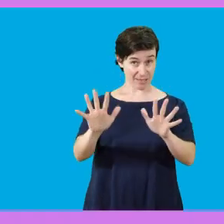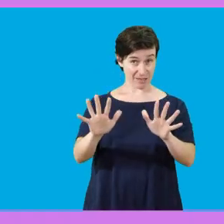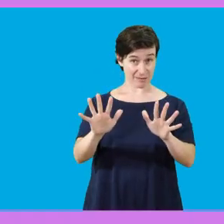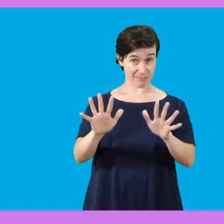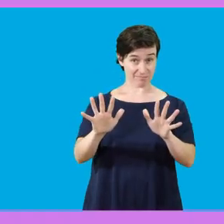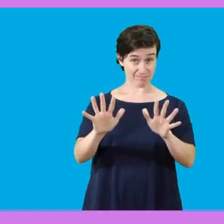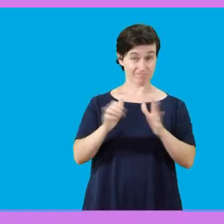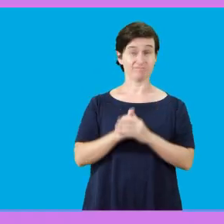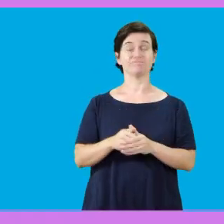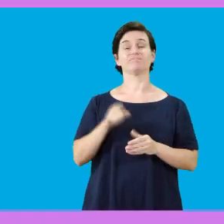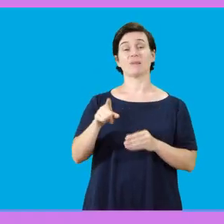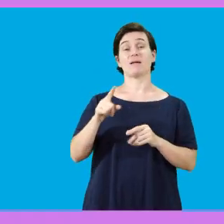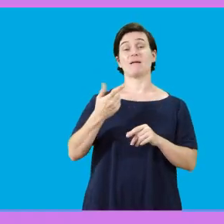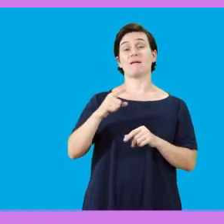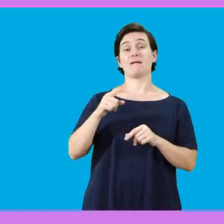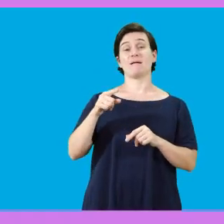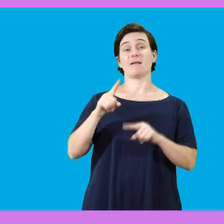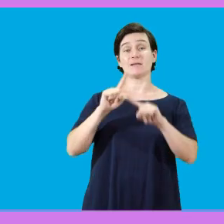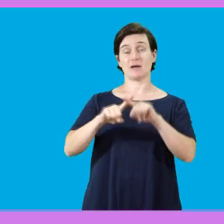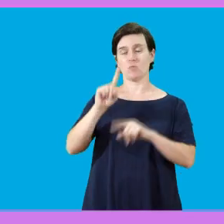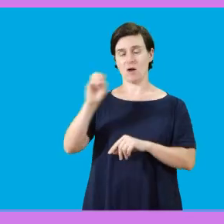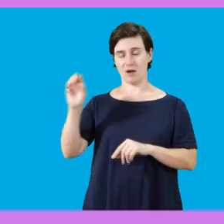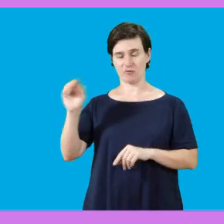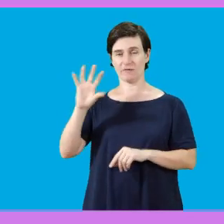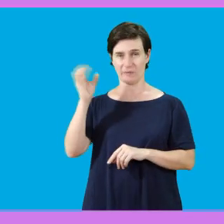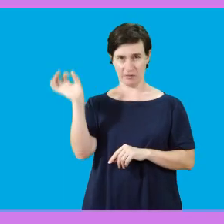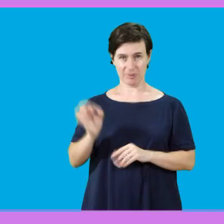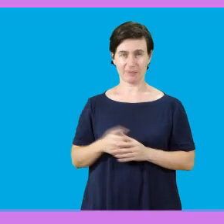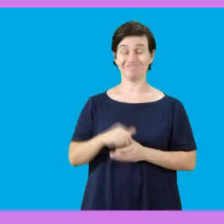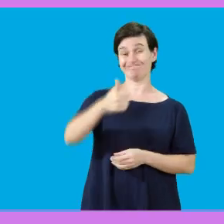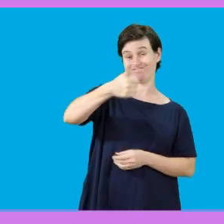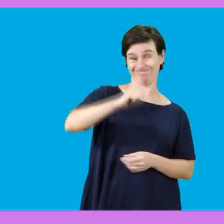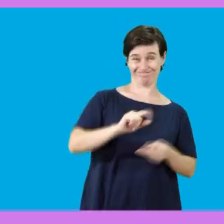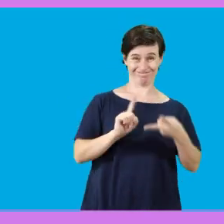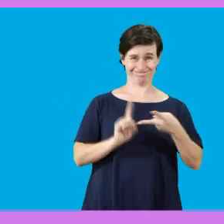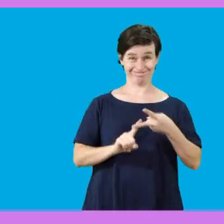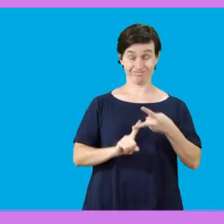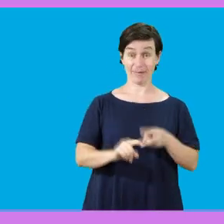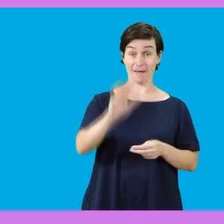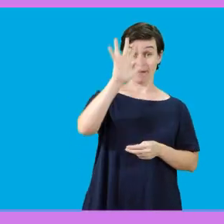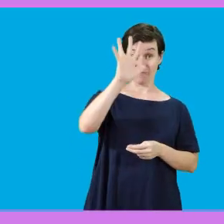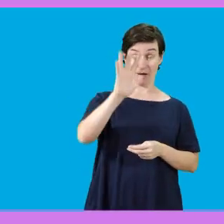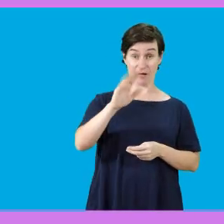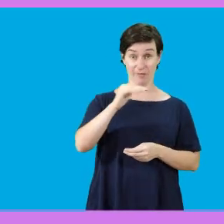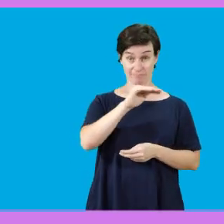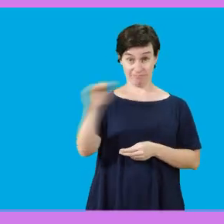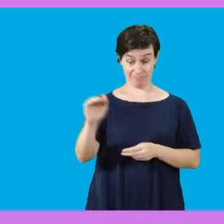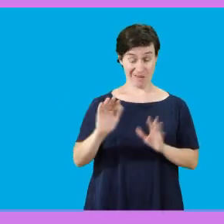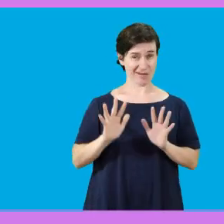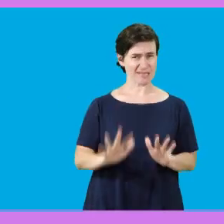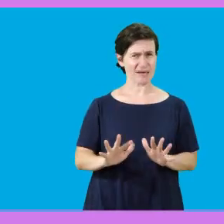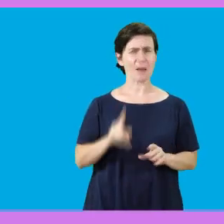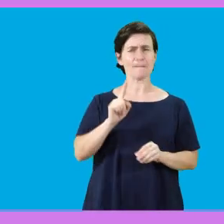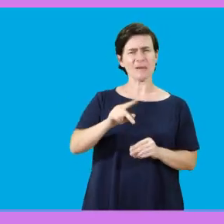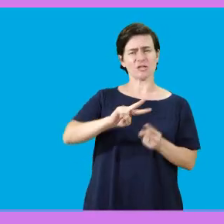it's 50%. Then we go to the second question, 5 divided by 10 as a decimal number. So now we have to